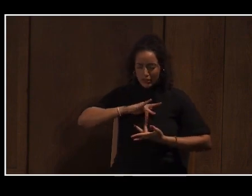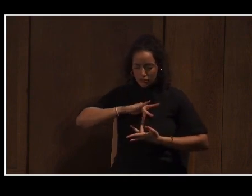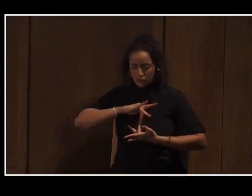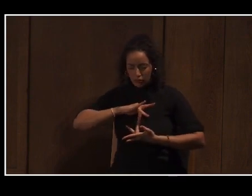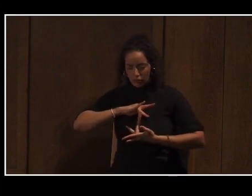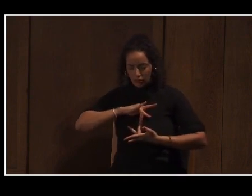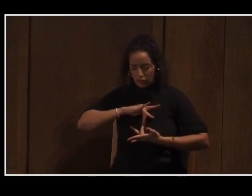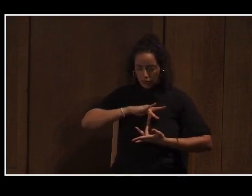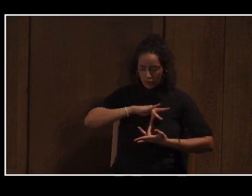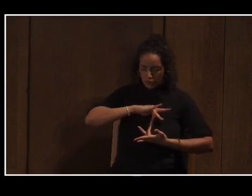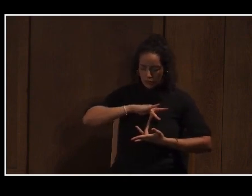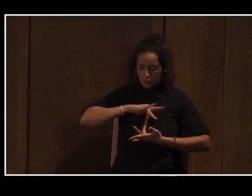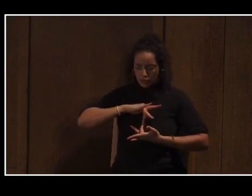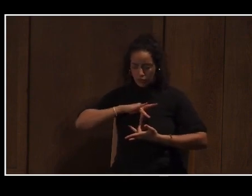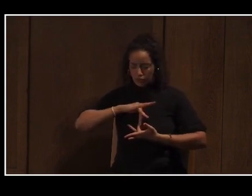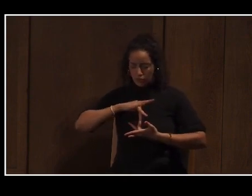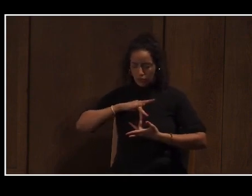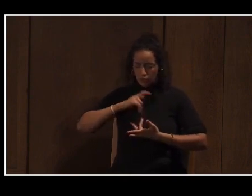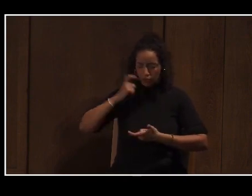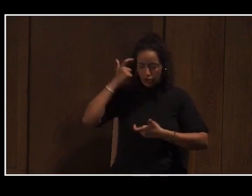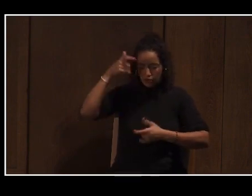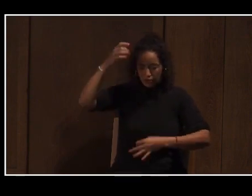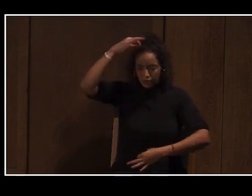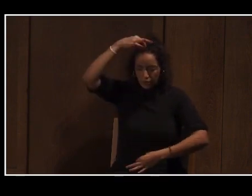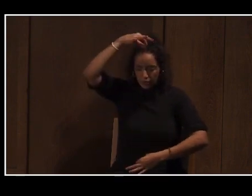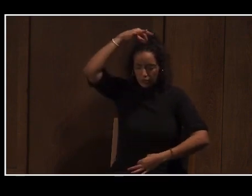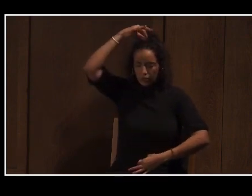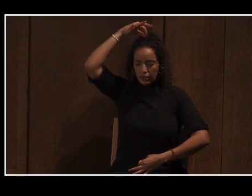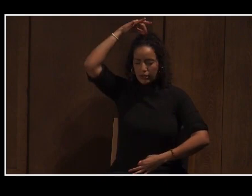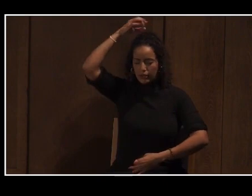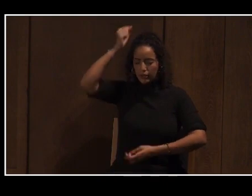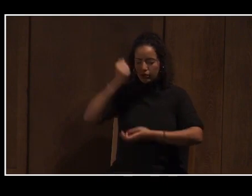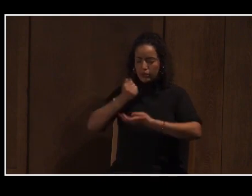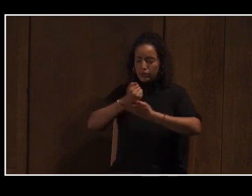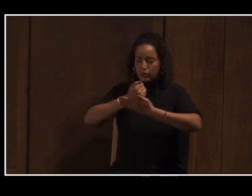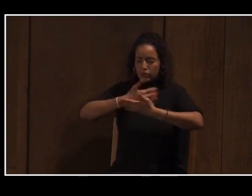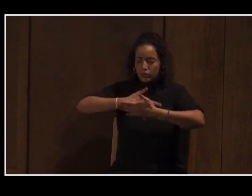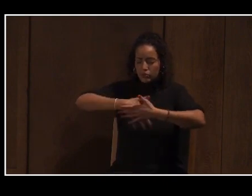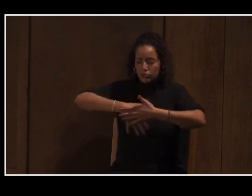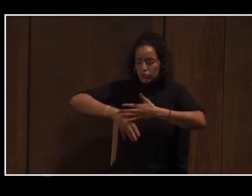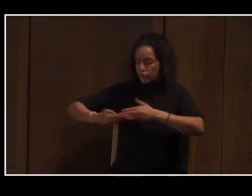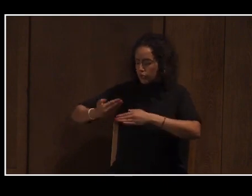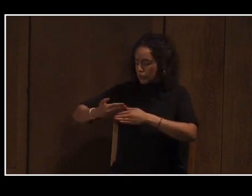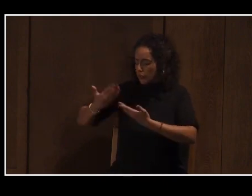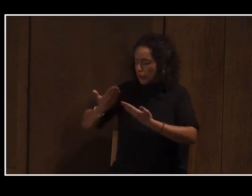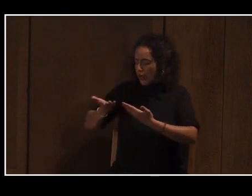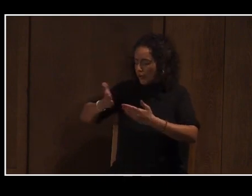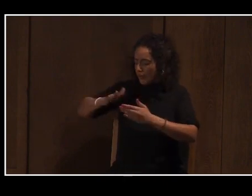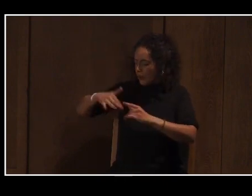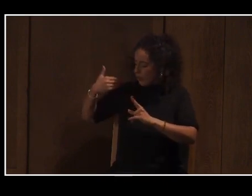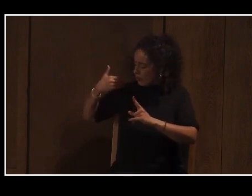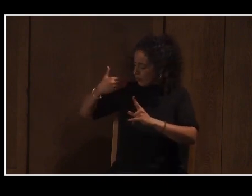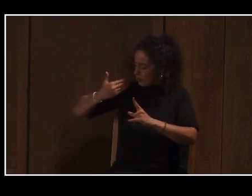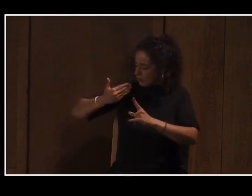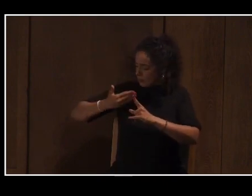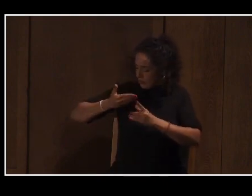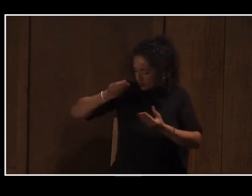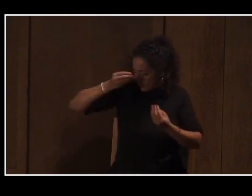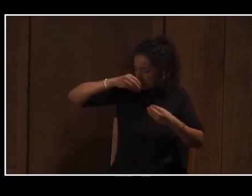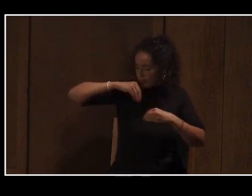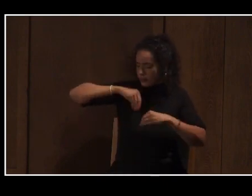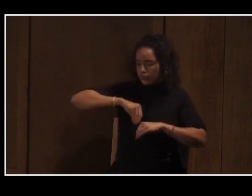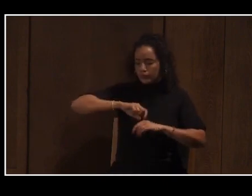length, in our roots, in where we've come from, in being here, in the